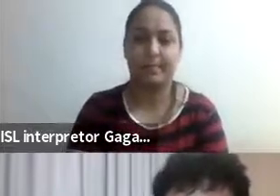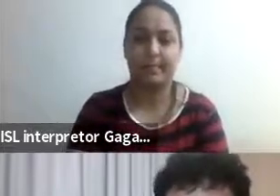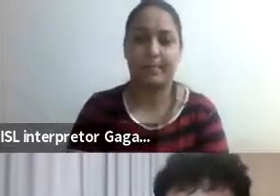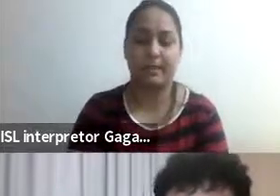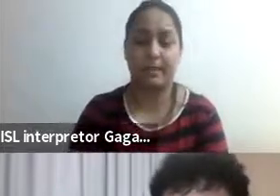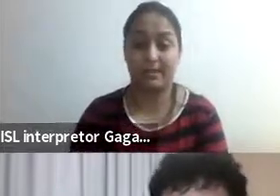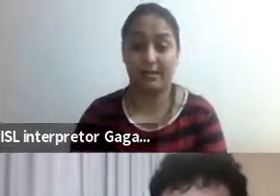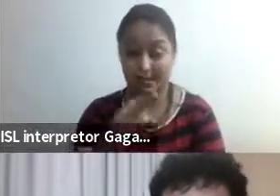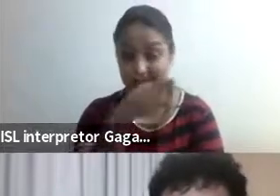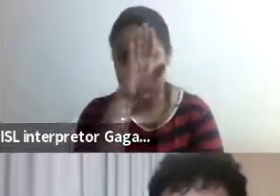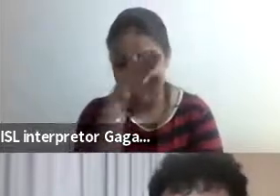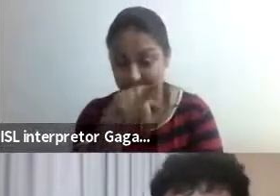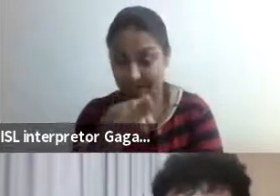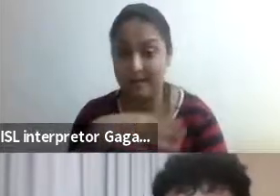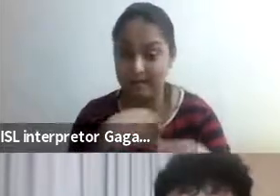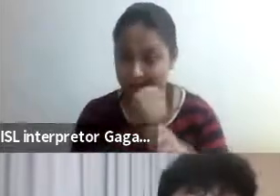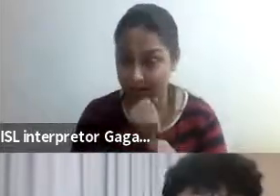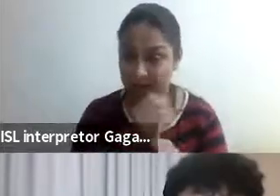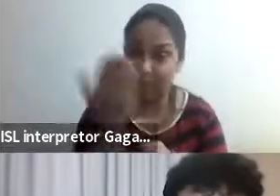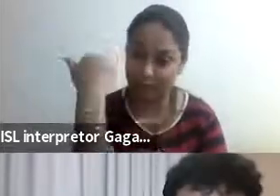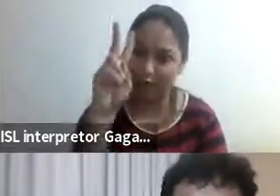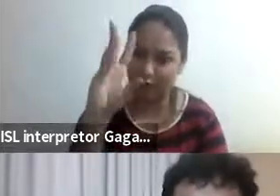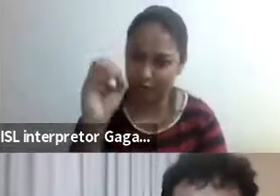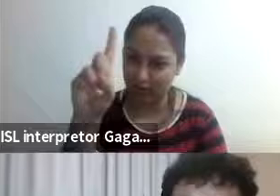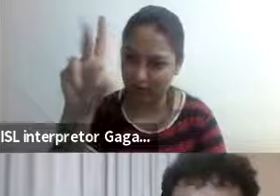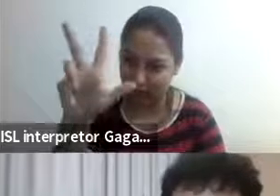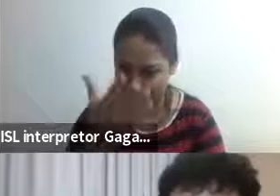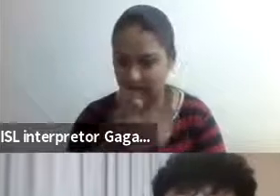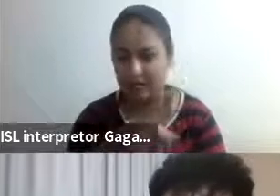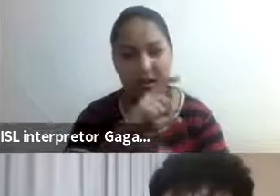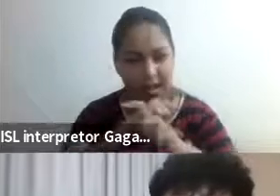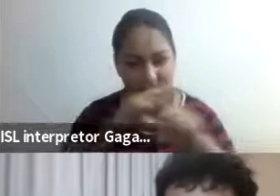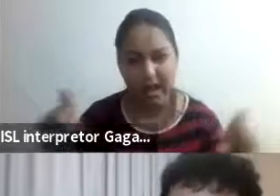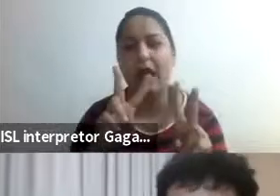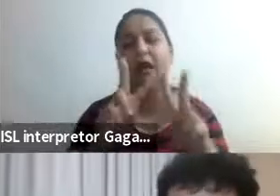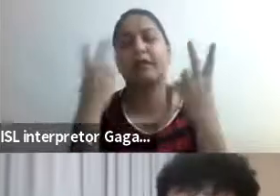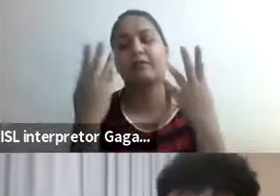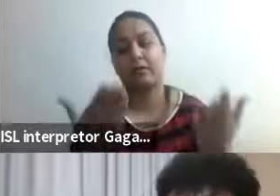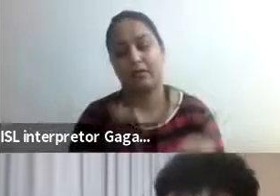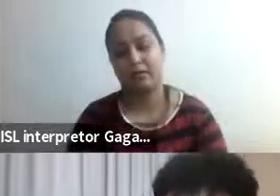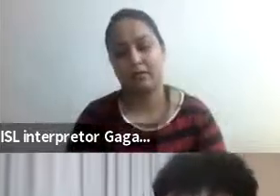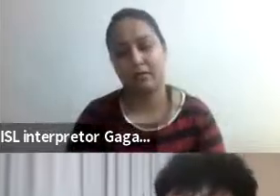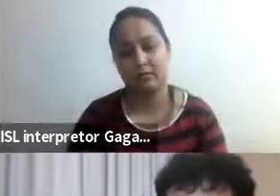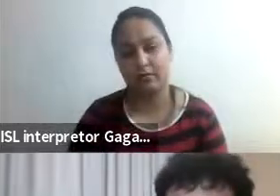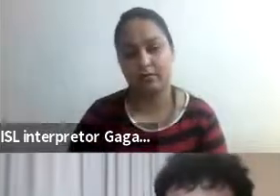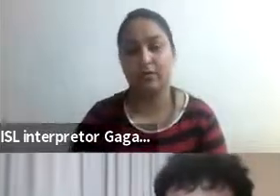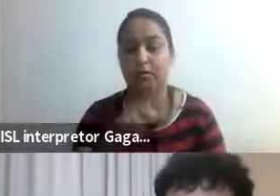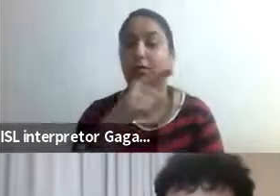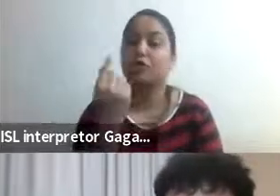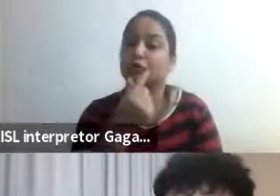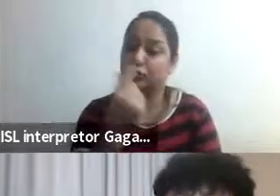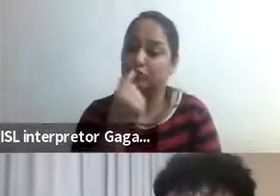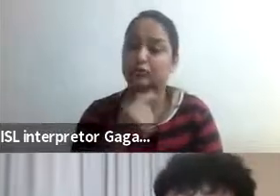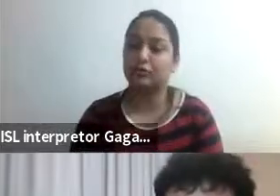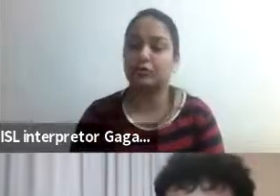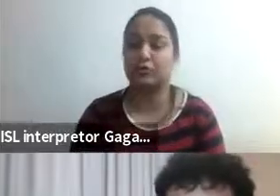So this elephant that she made recently in 2018, this is very clearly different. And here again, she's used the dots